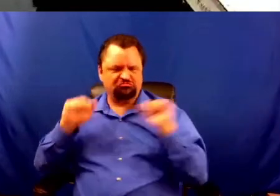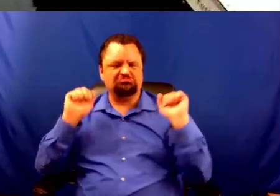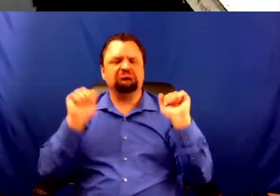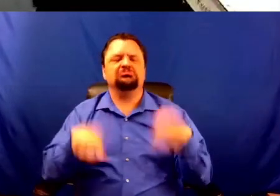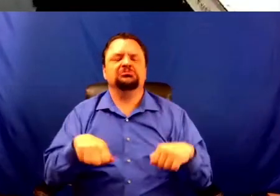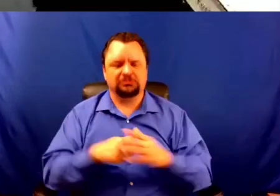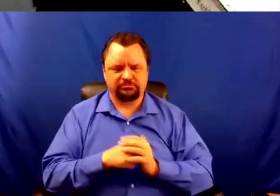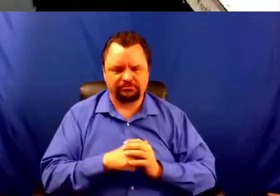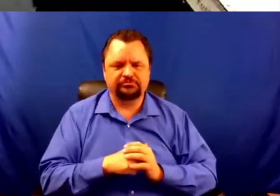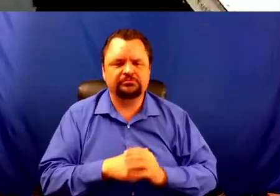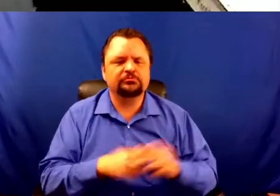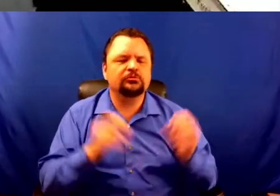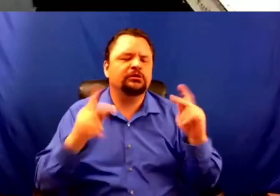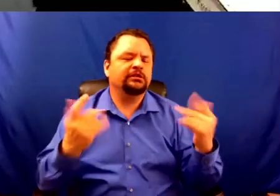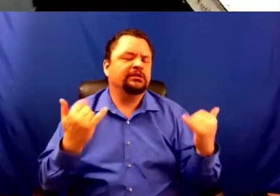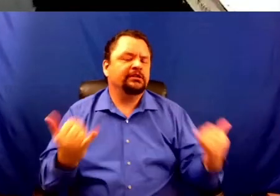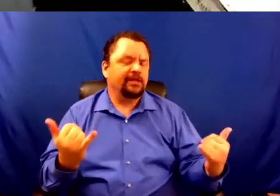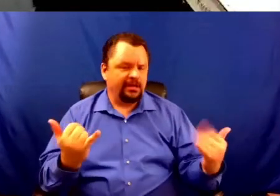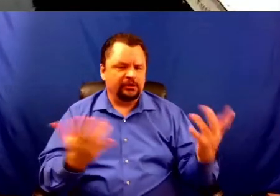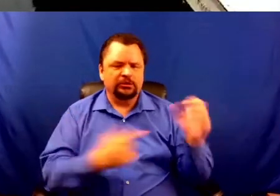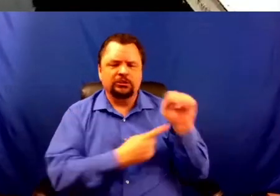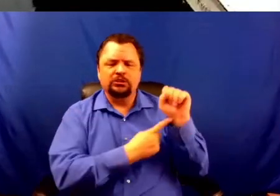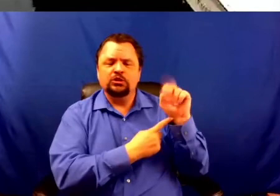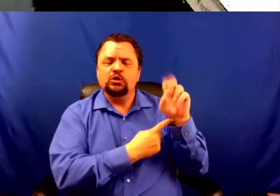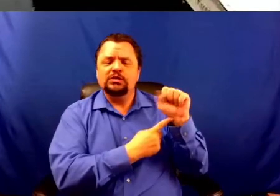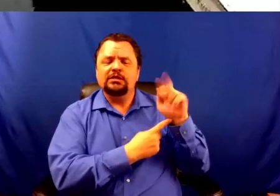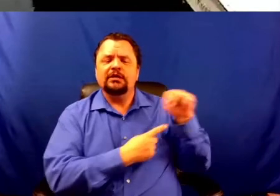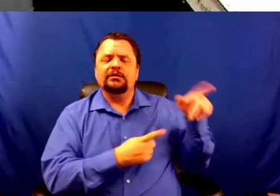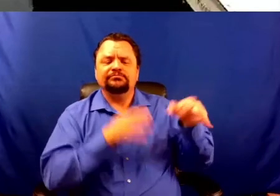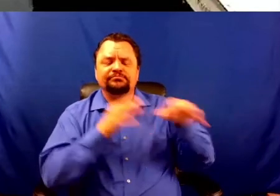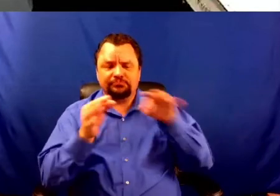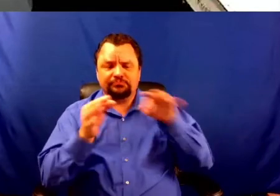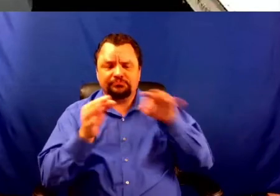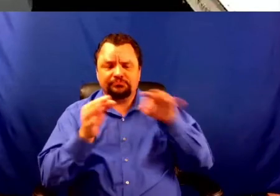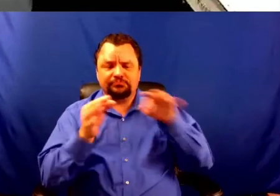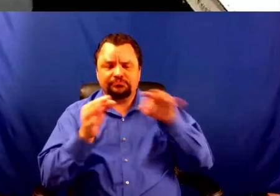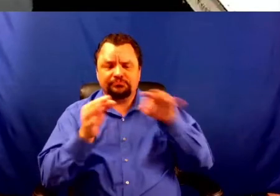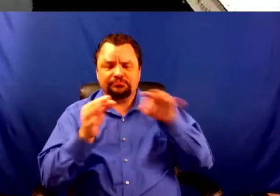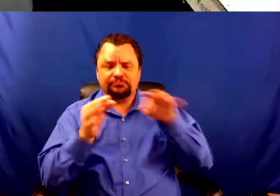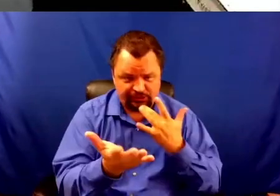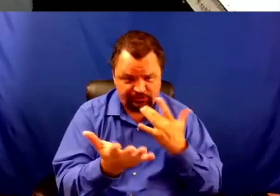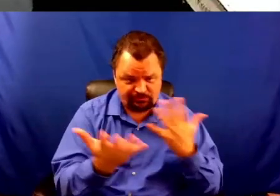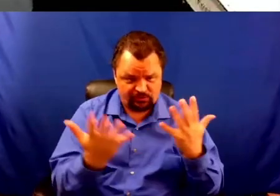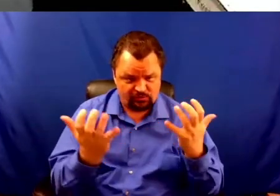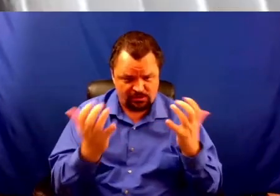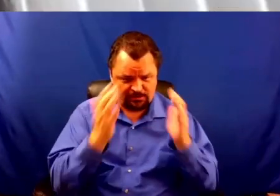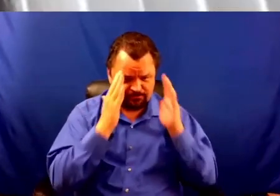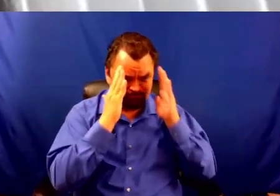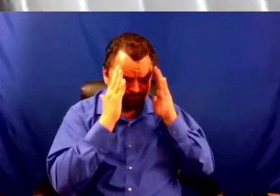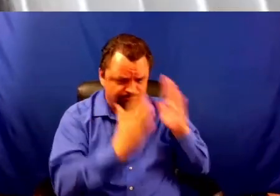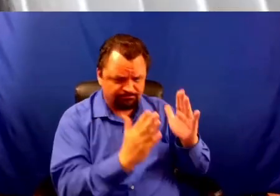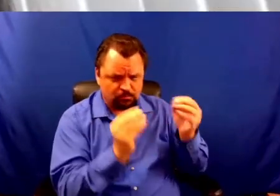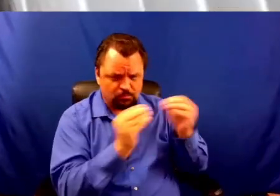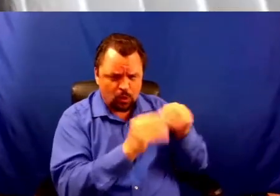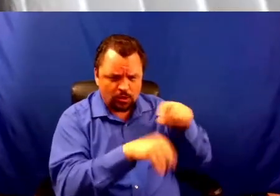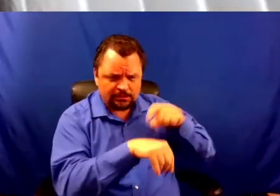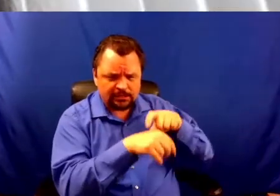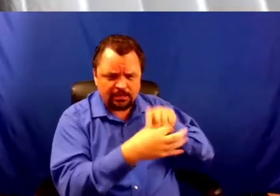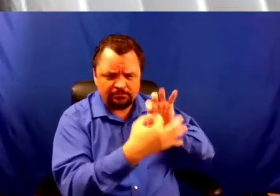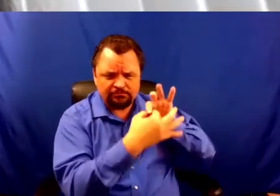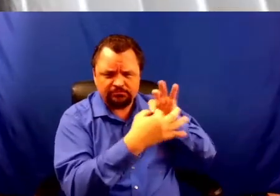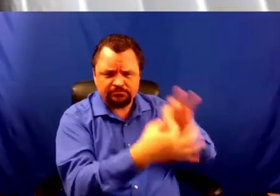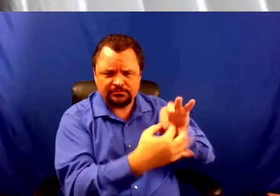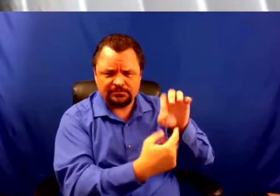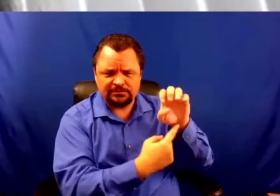then, Susan, I think it's your preference on which you want to devote more of the time to, whether it be the